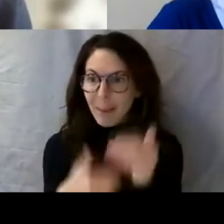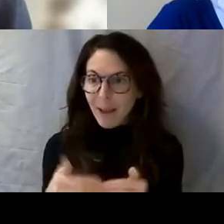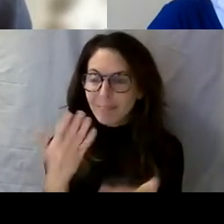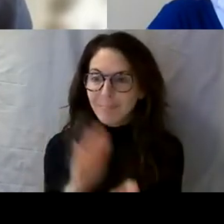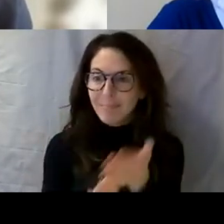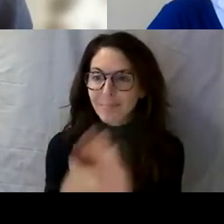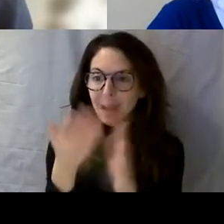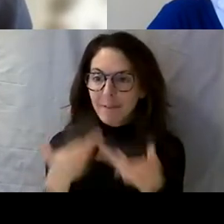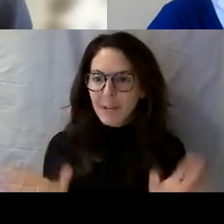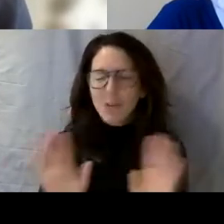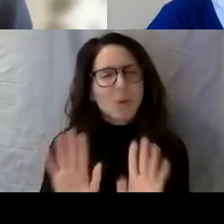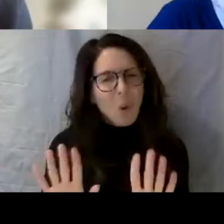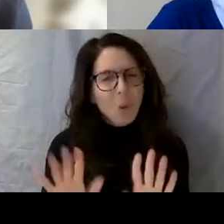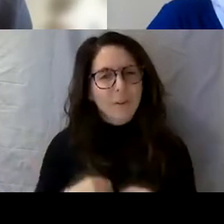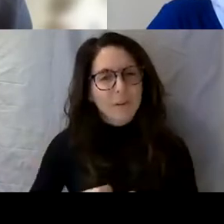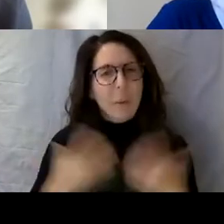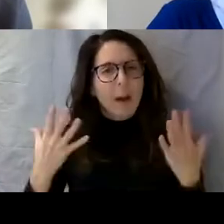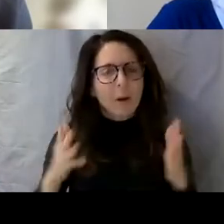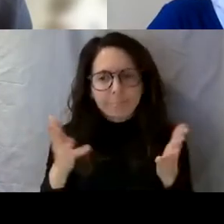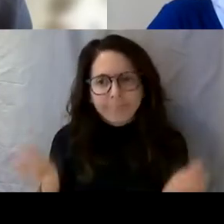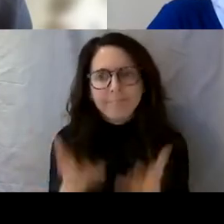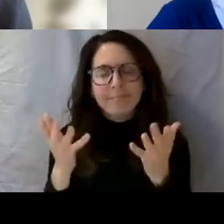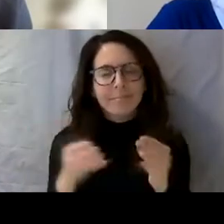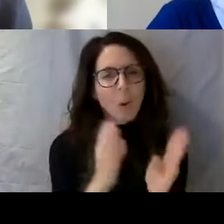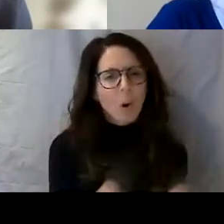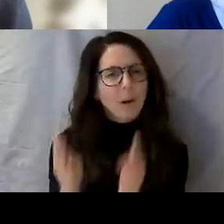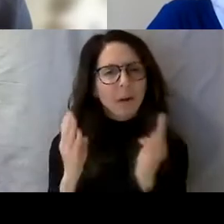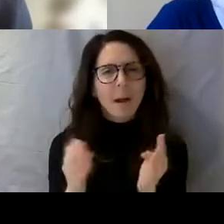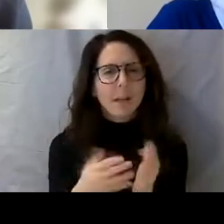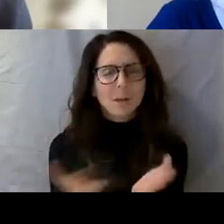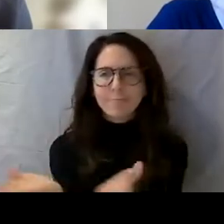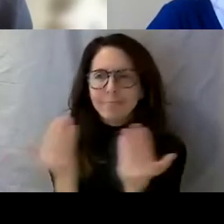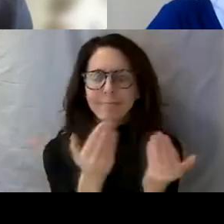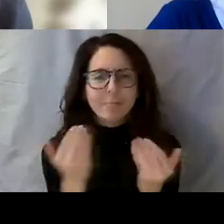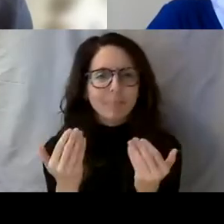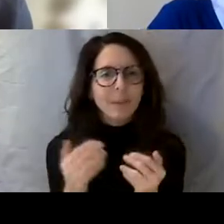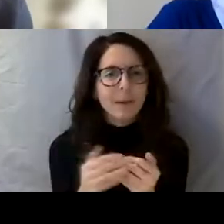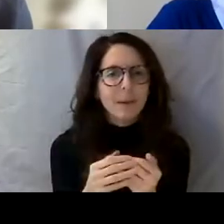inspire, you have to rally, you have to organize, you have to corral to some